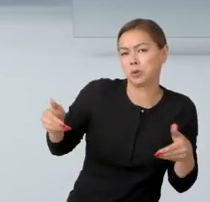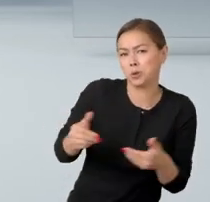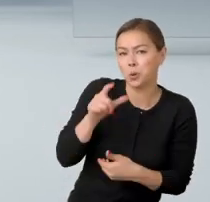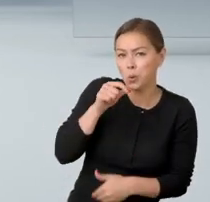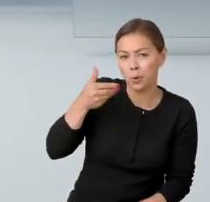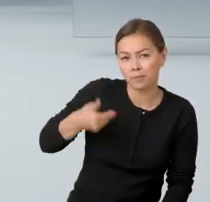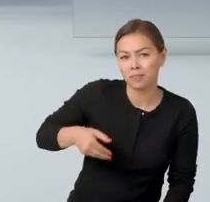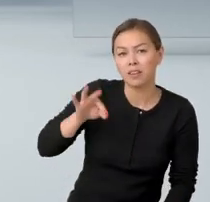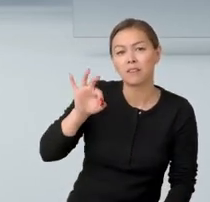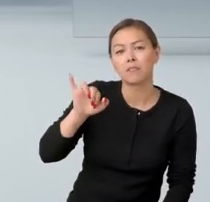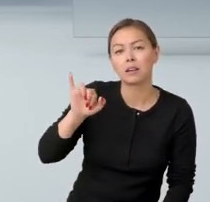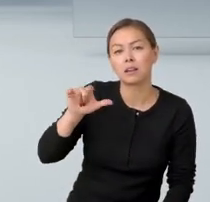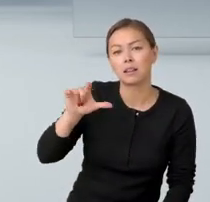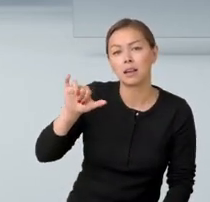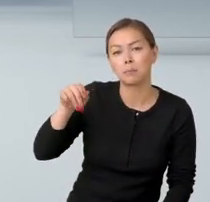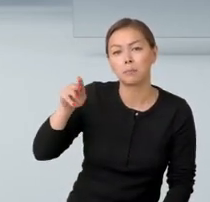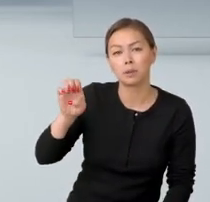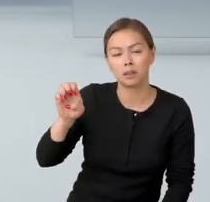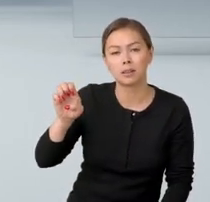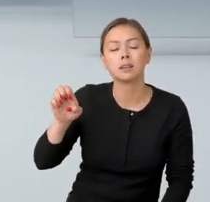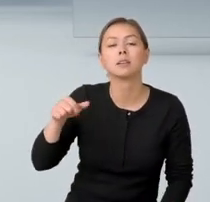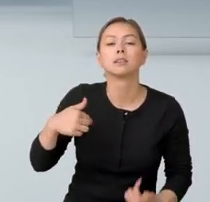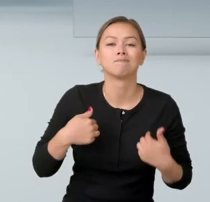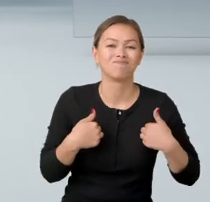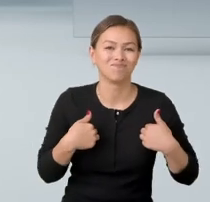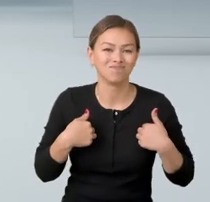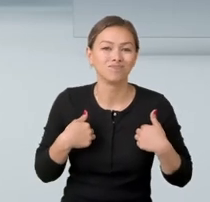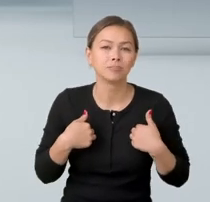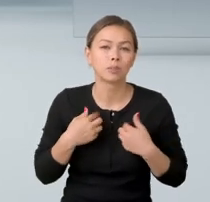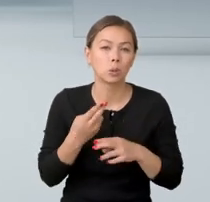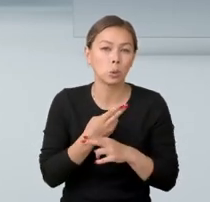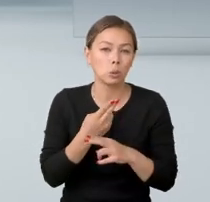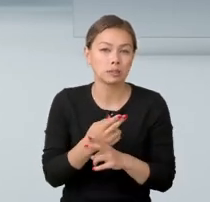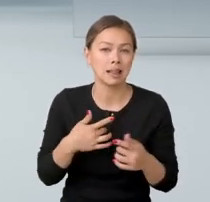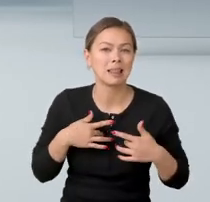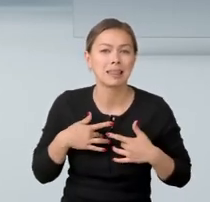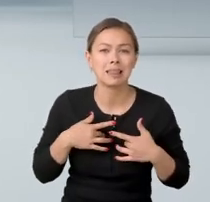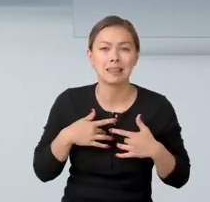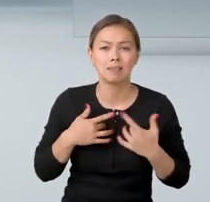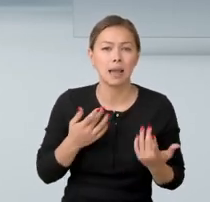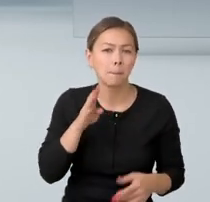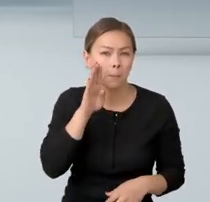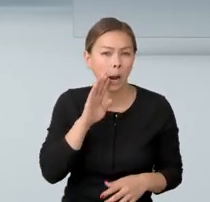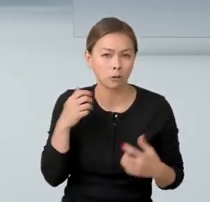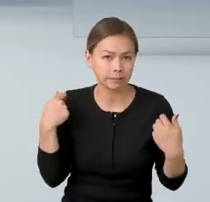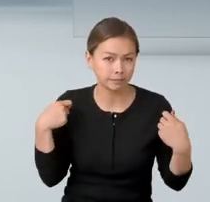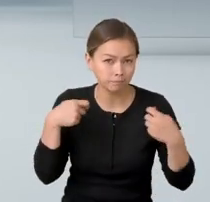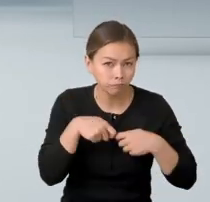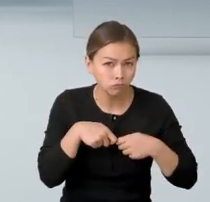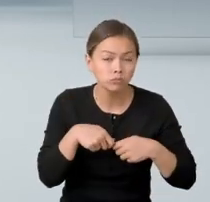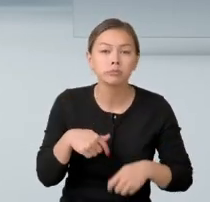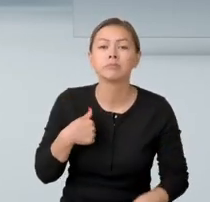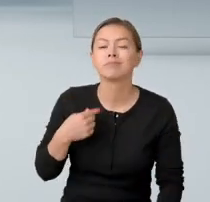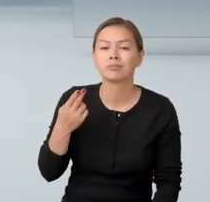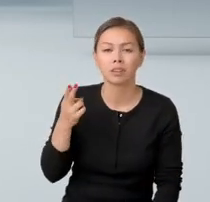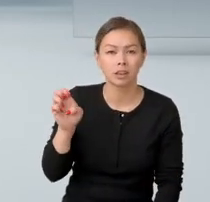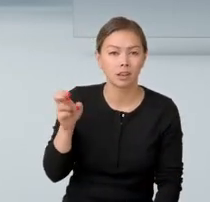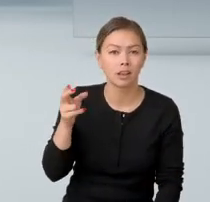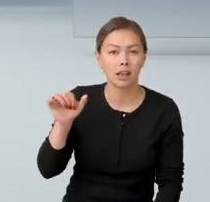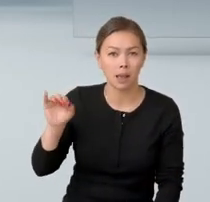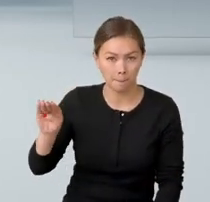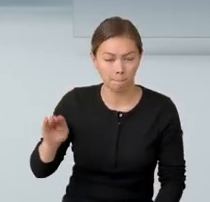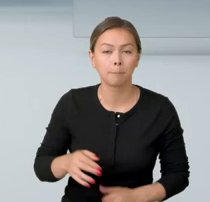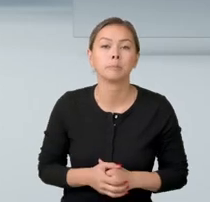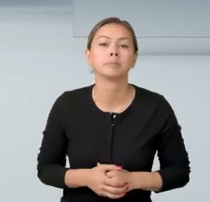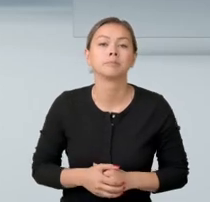introduction to myself my name is Felipe Melody soza today I'm in using a light brown jacket and